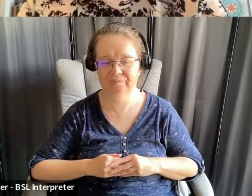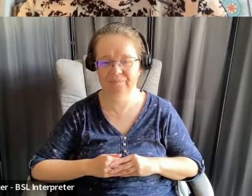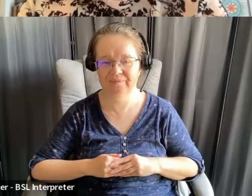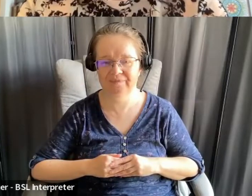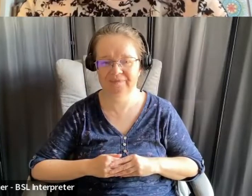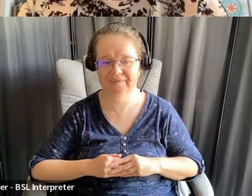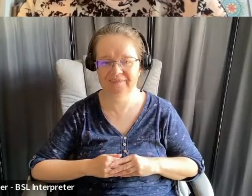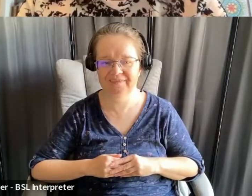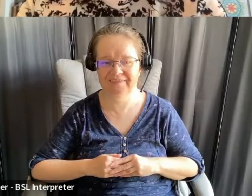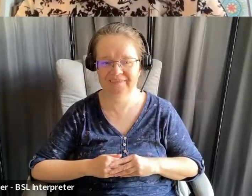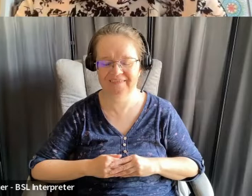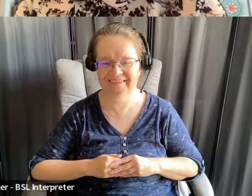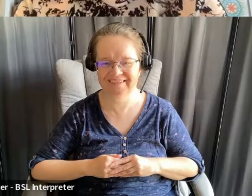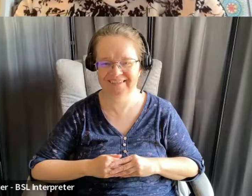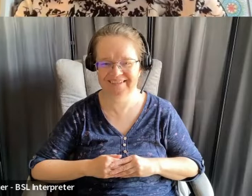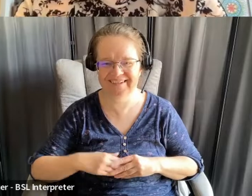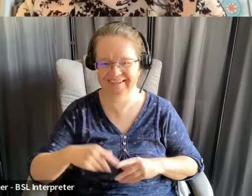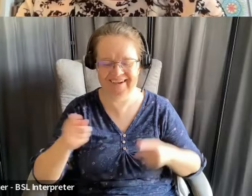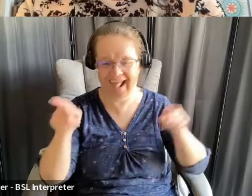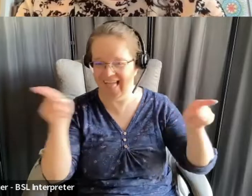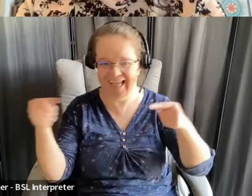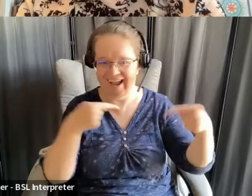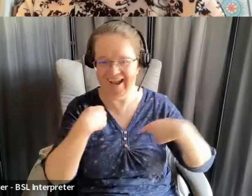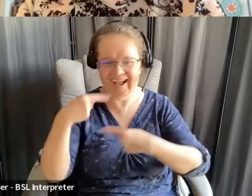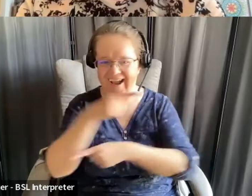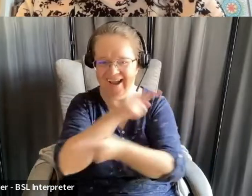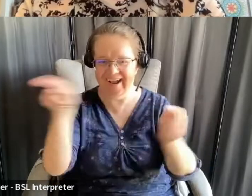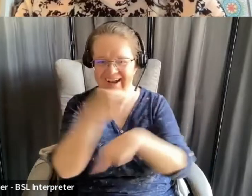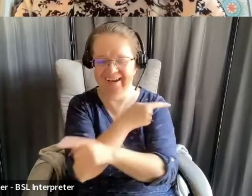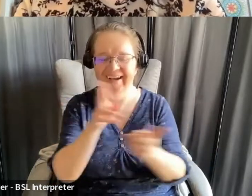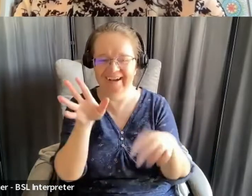Carley, you go first. Sorry, Will put his hand up.